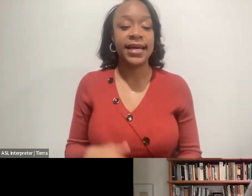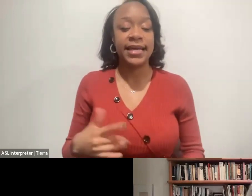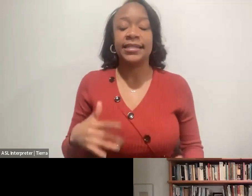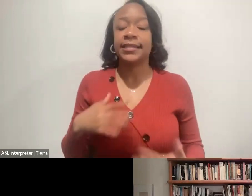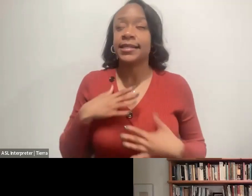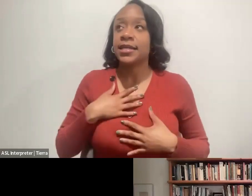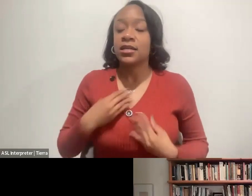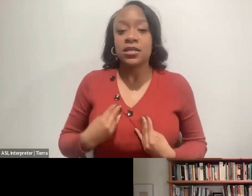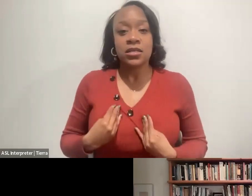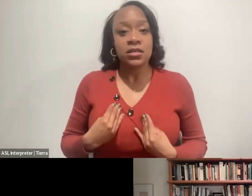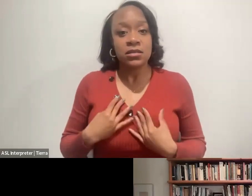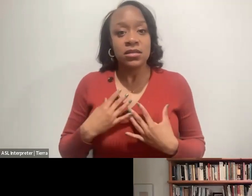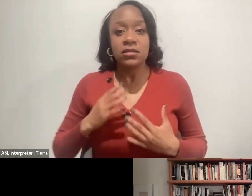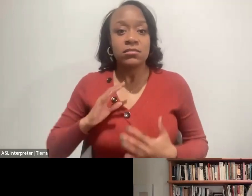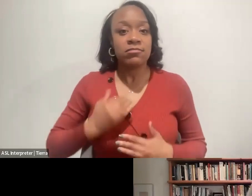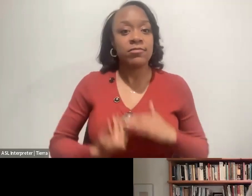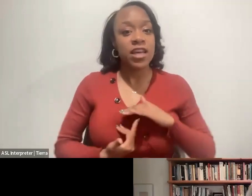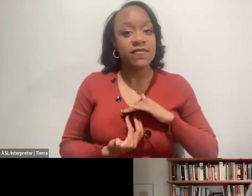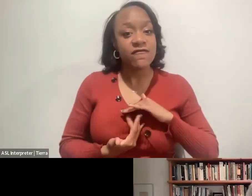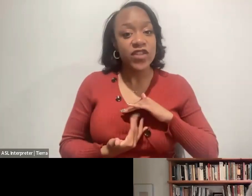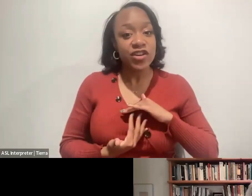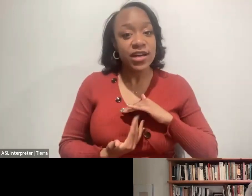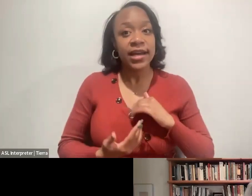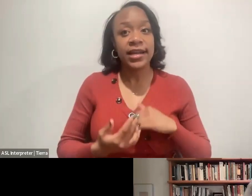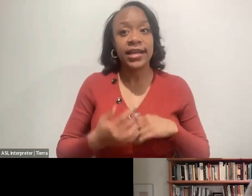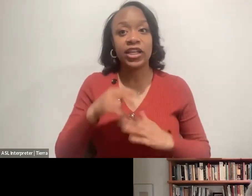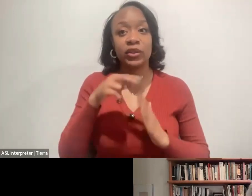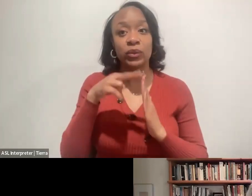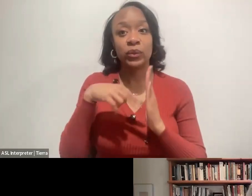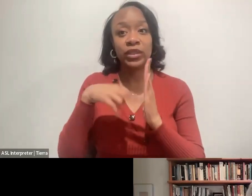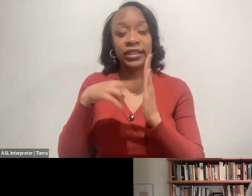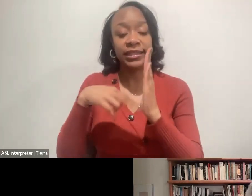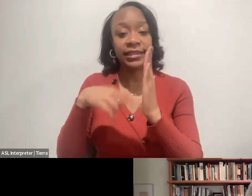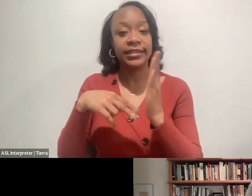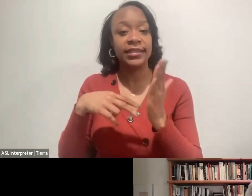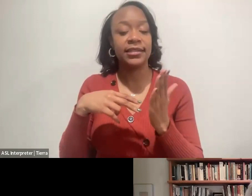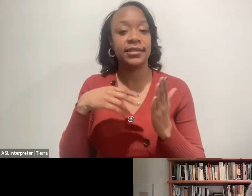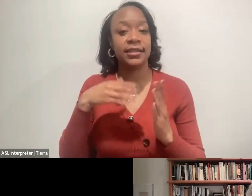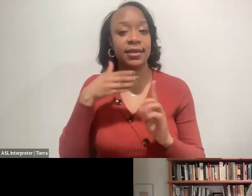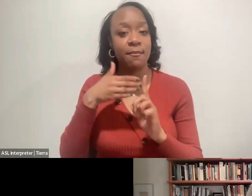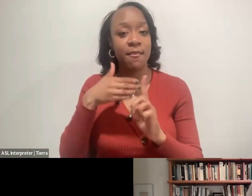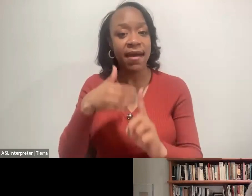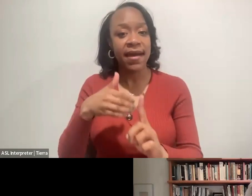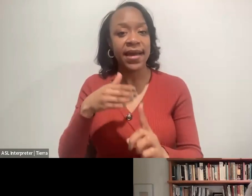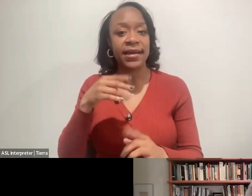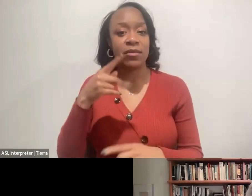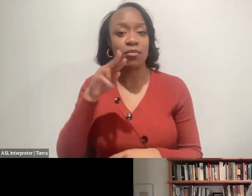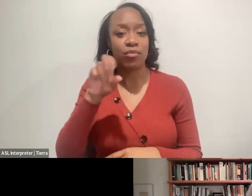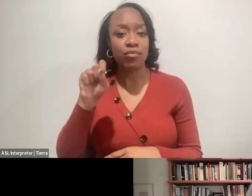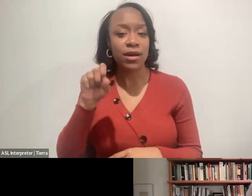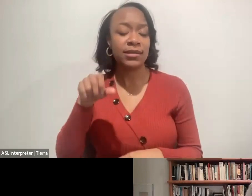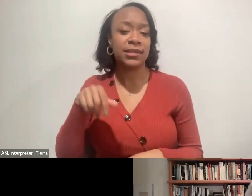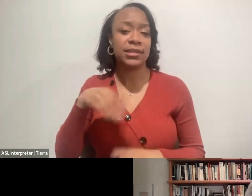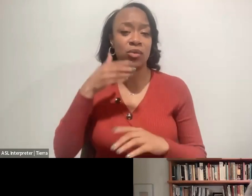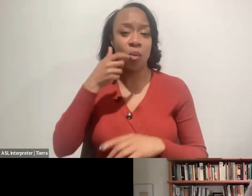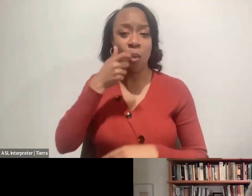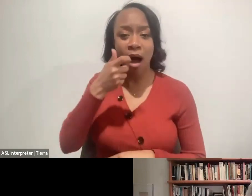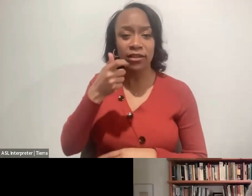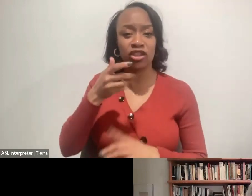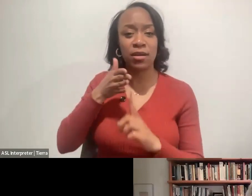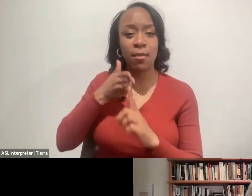infuriating to read the mainstream press in the United States, to watch the mainstream news.